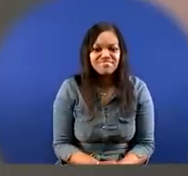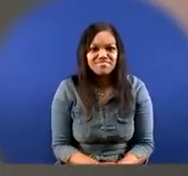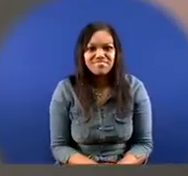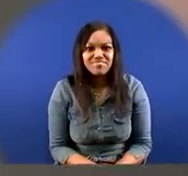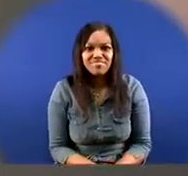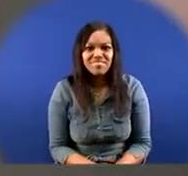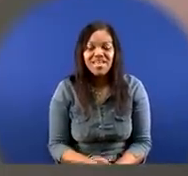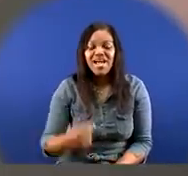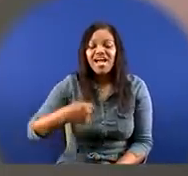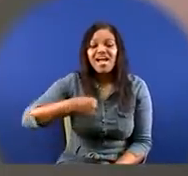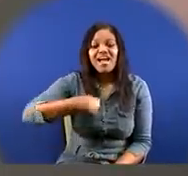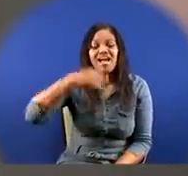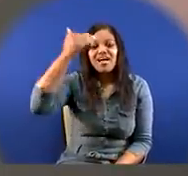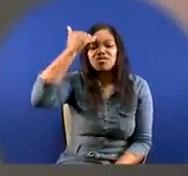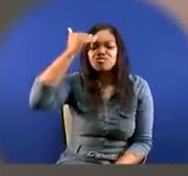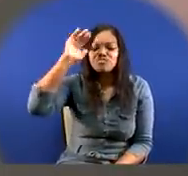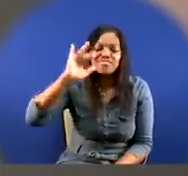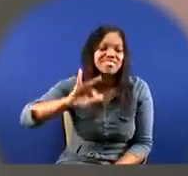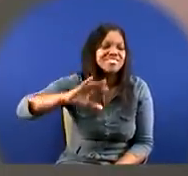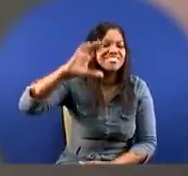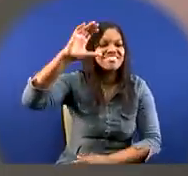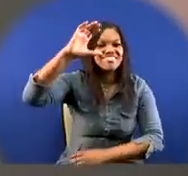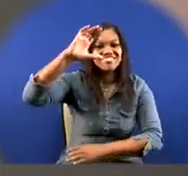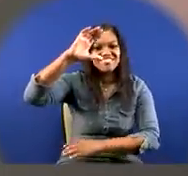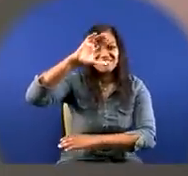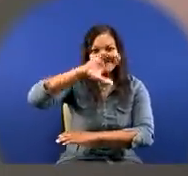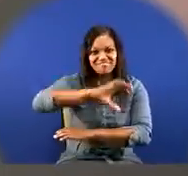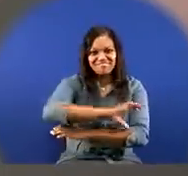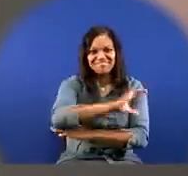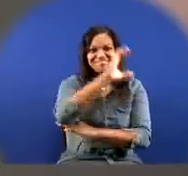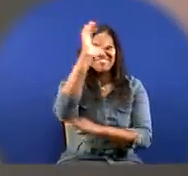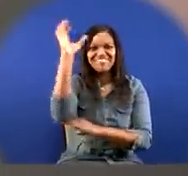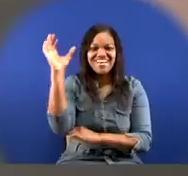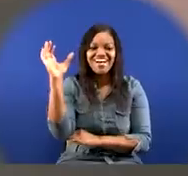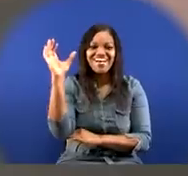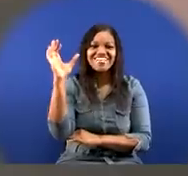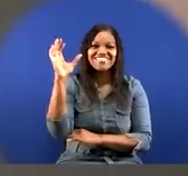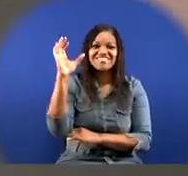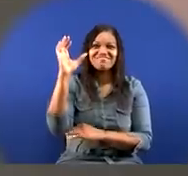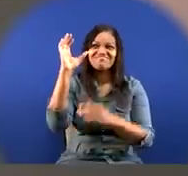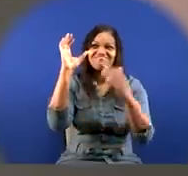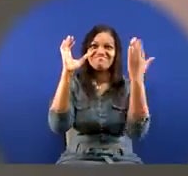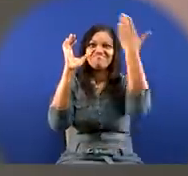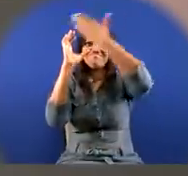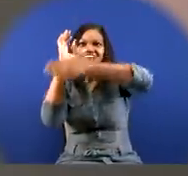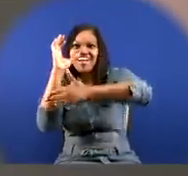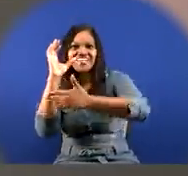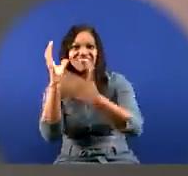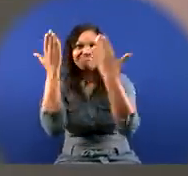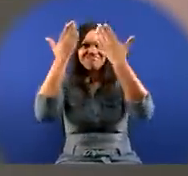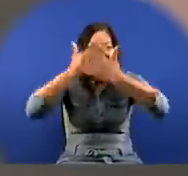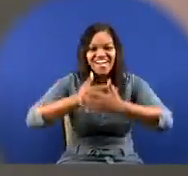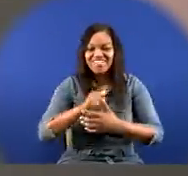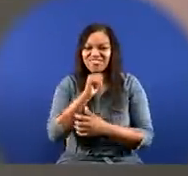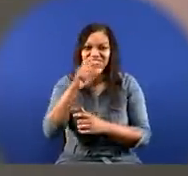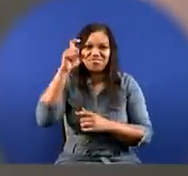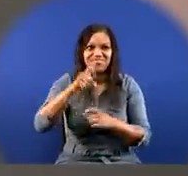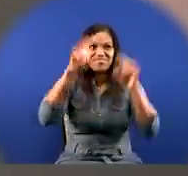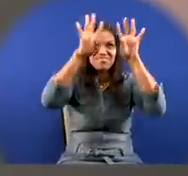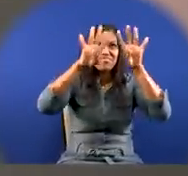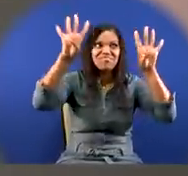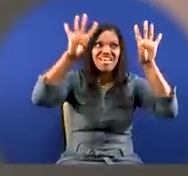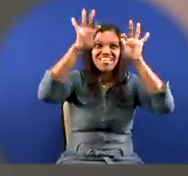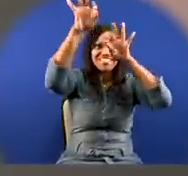I don't need the sun darkened. I don't need the veil